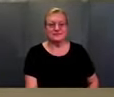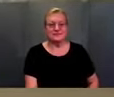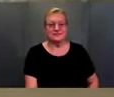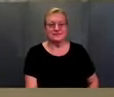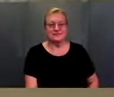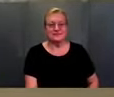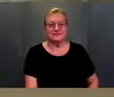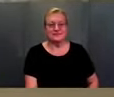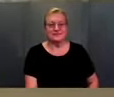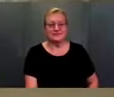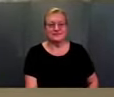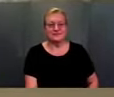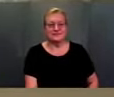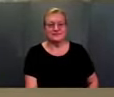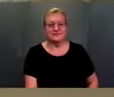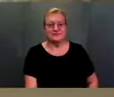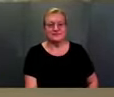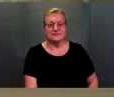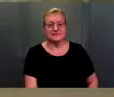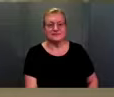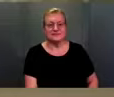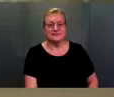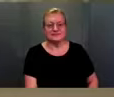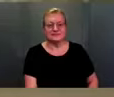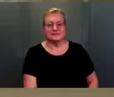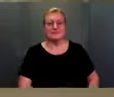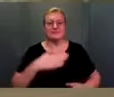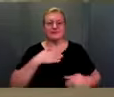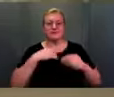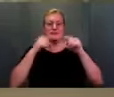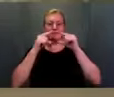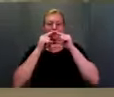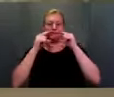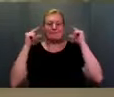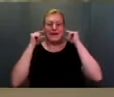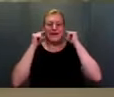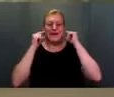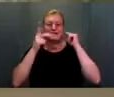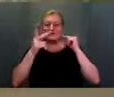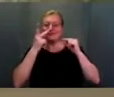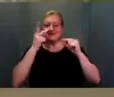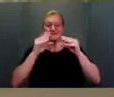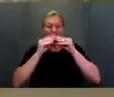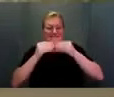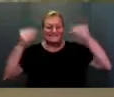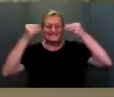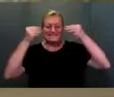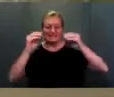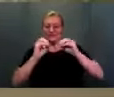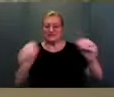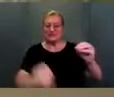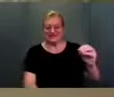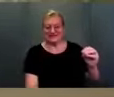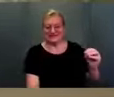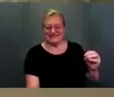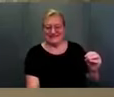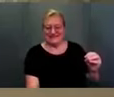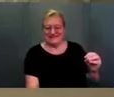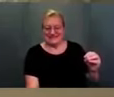I had my mask on, so you couldn't see the grin from ear to ear while this was going on, man. It's